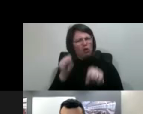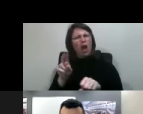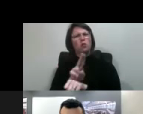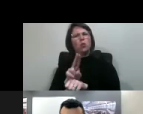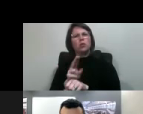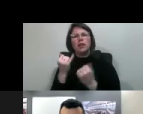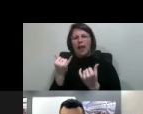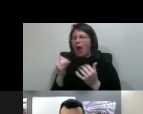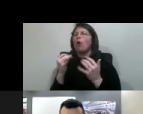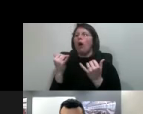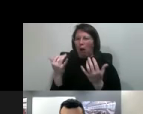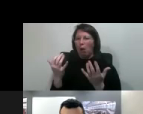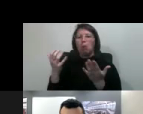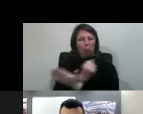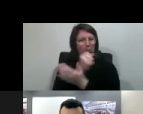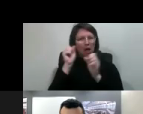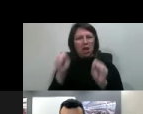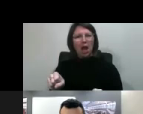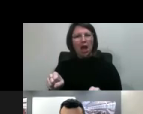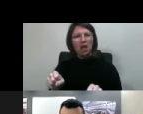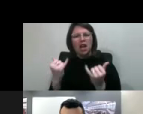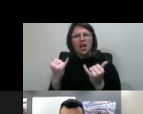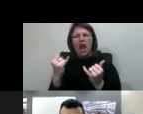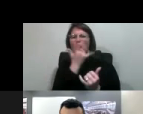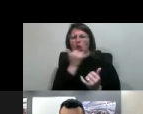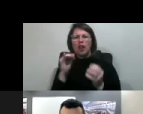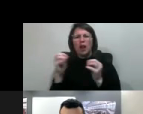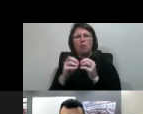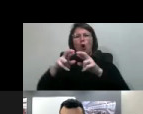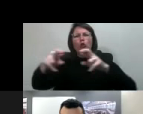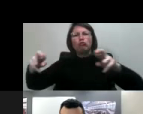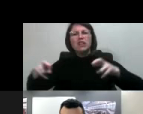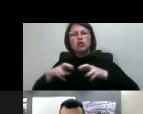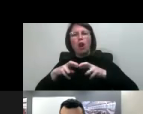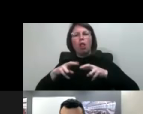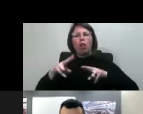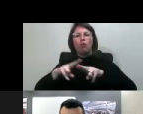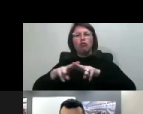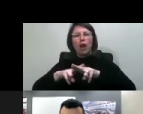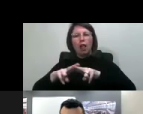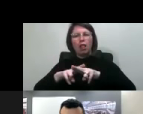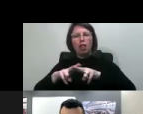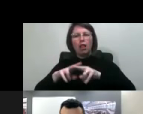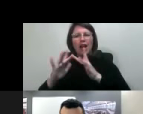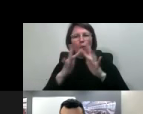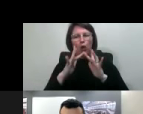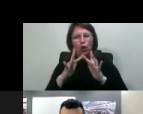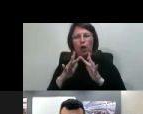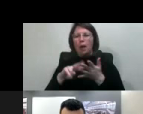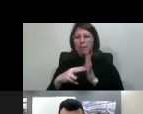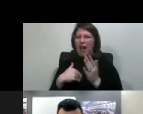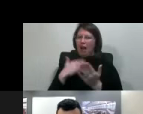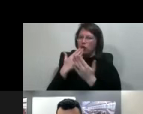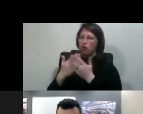trying to move in towards, in the direction of a regional rail network that perhaps that trip does now work for you, that we have a really good train that goes